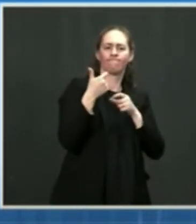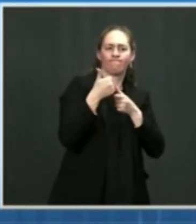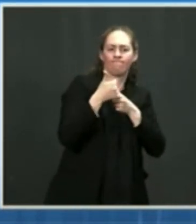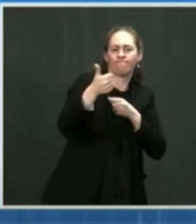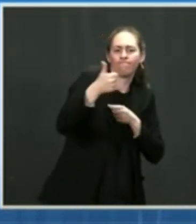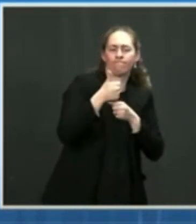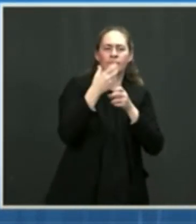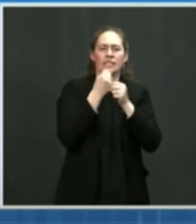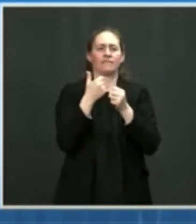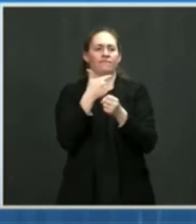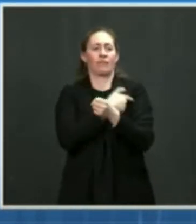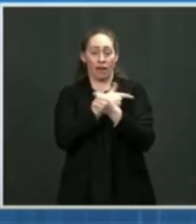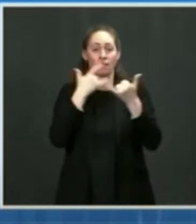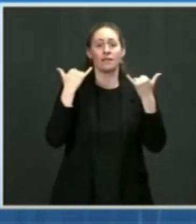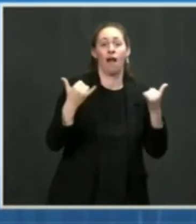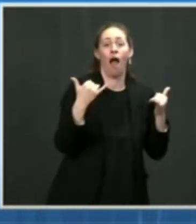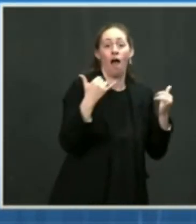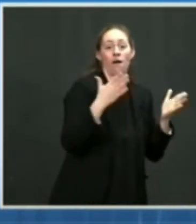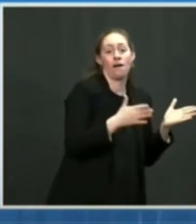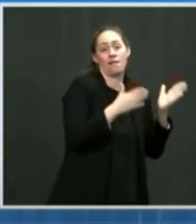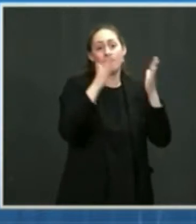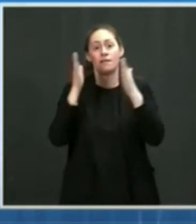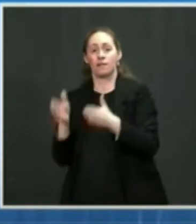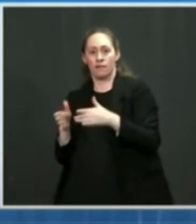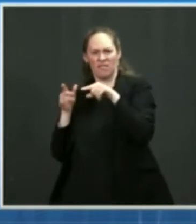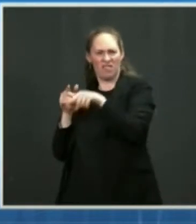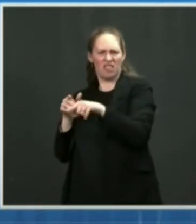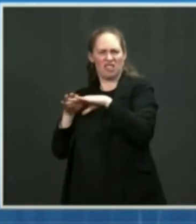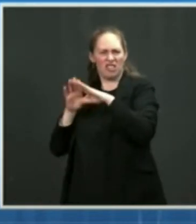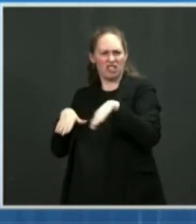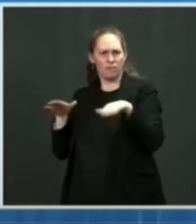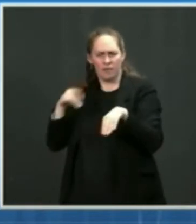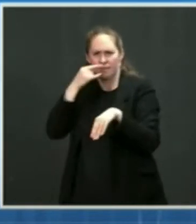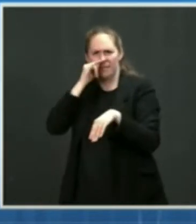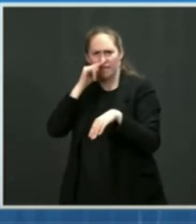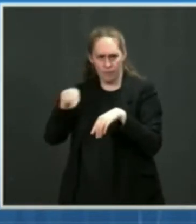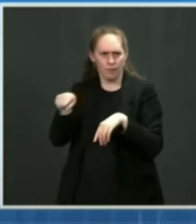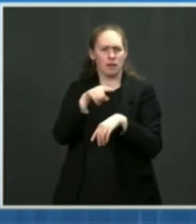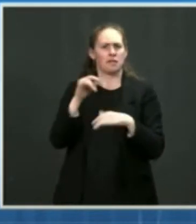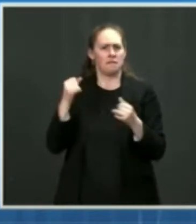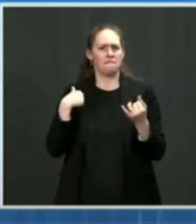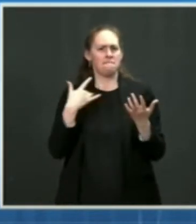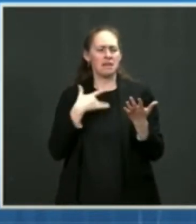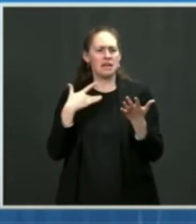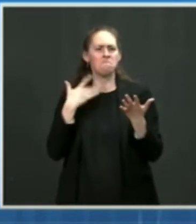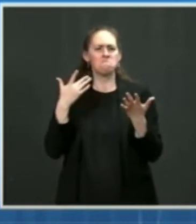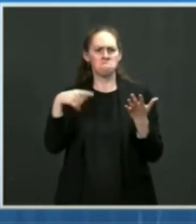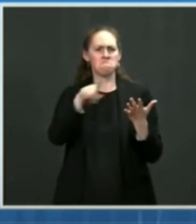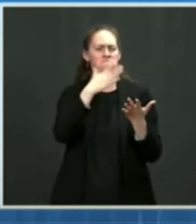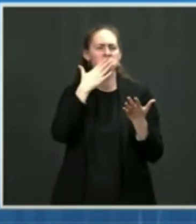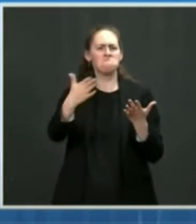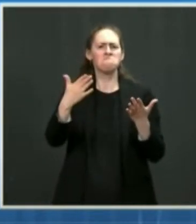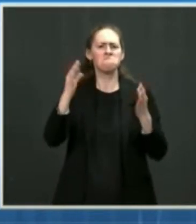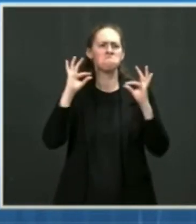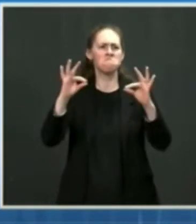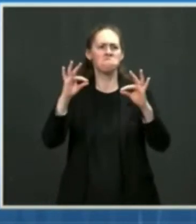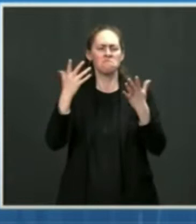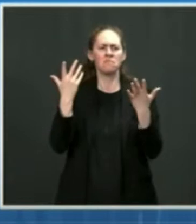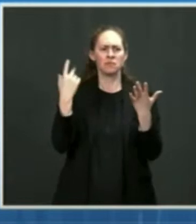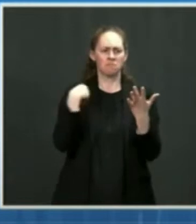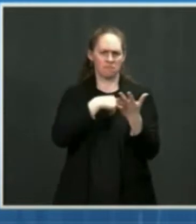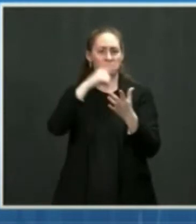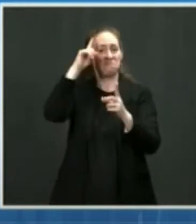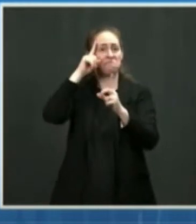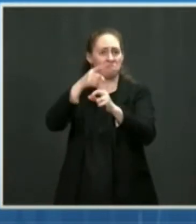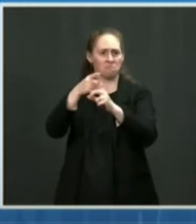kids, there is a well-established route of vaccinations through the pediatrician's office.